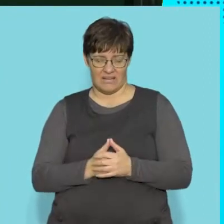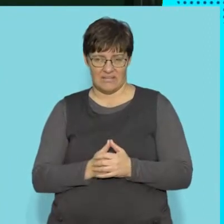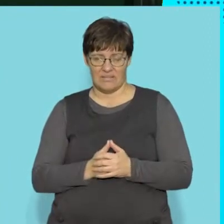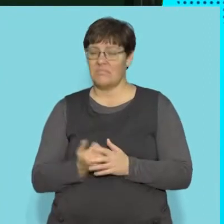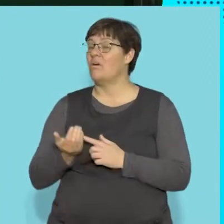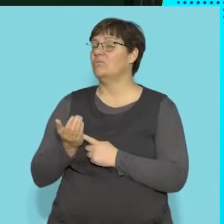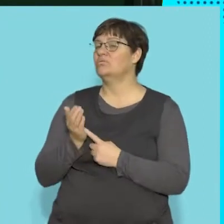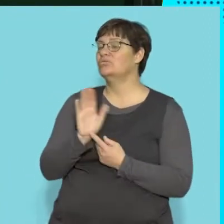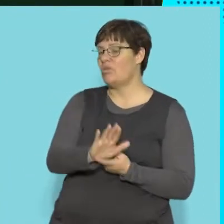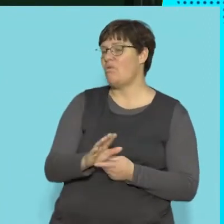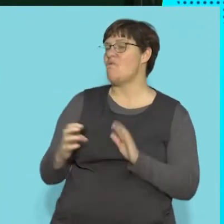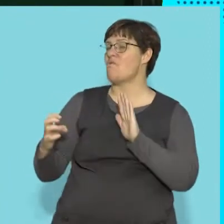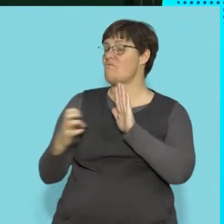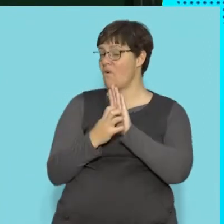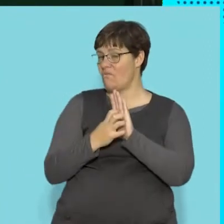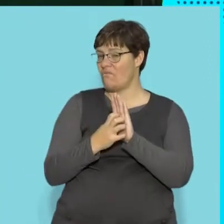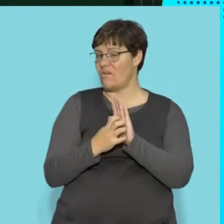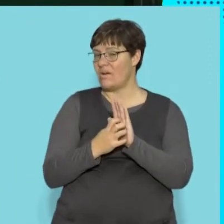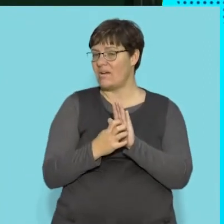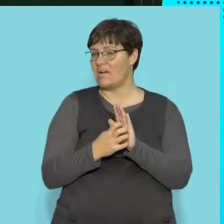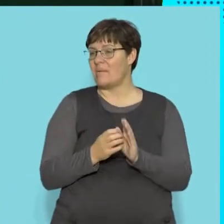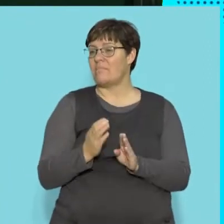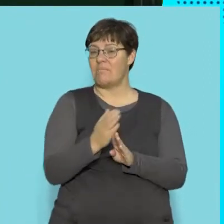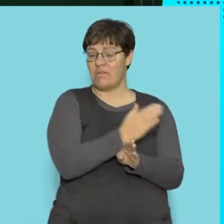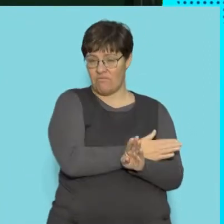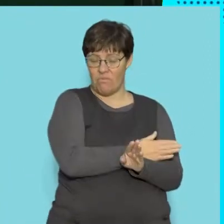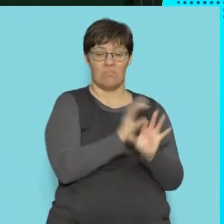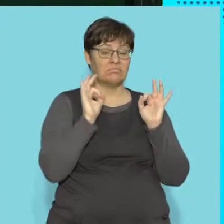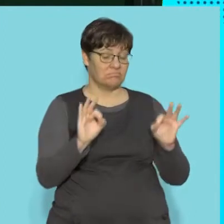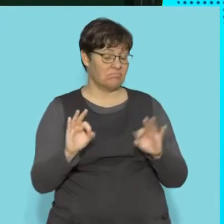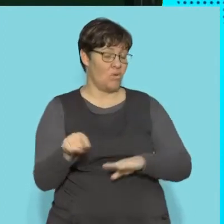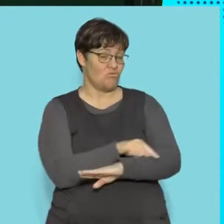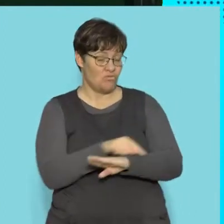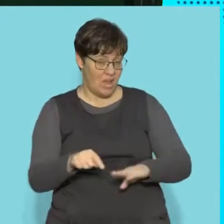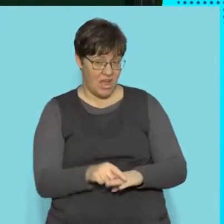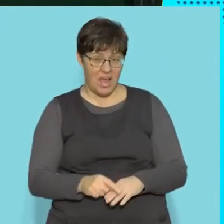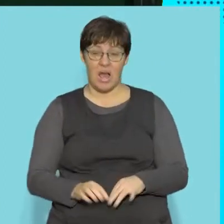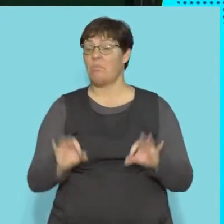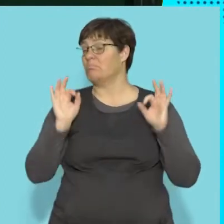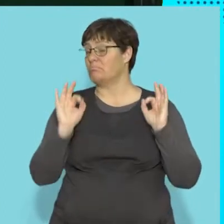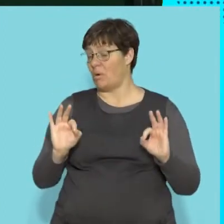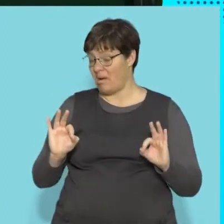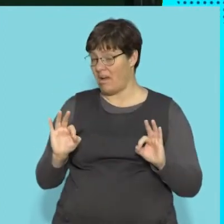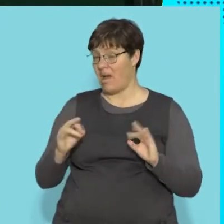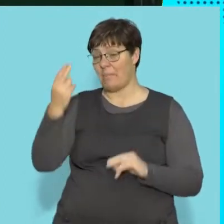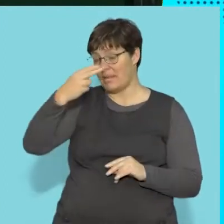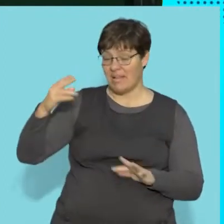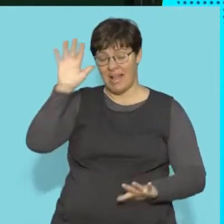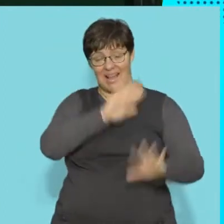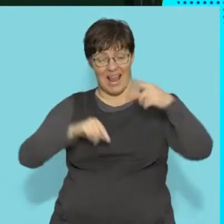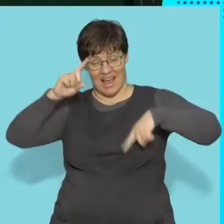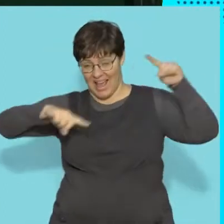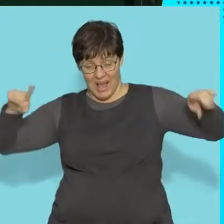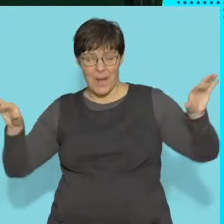me show you the graph that I did when I had a proper ruler and a proper pencil and different colors, and I